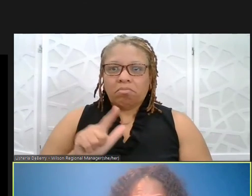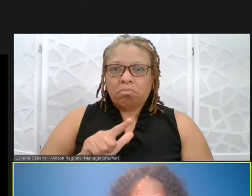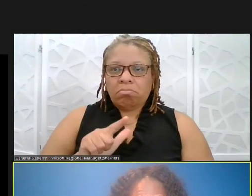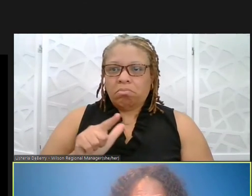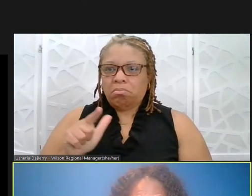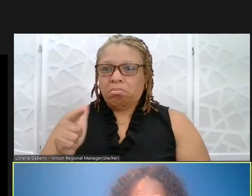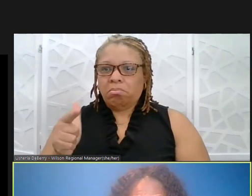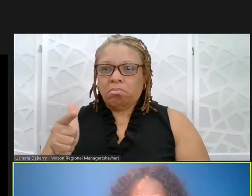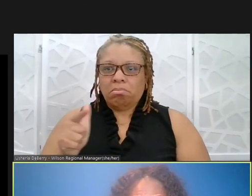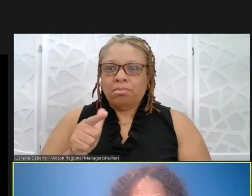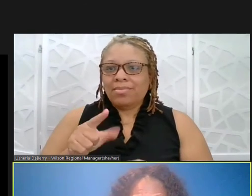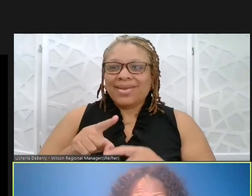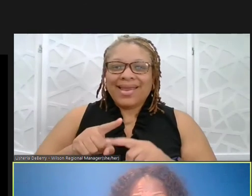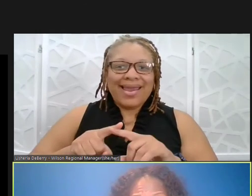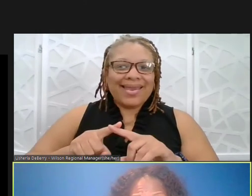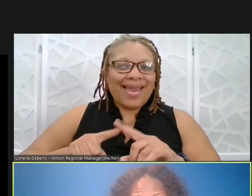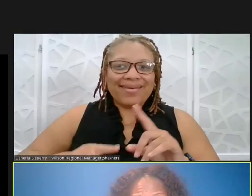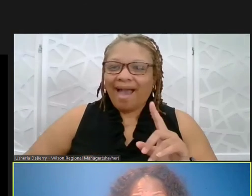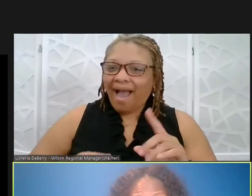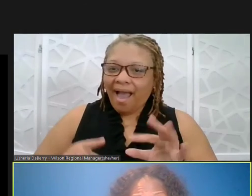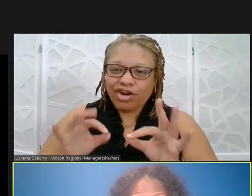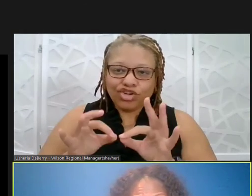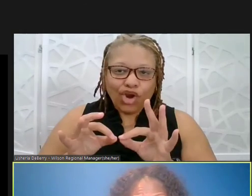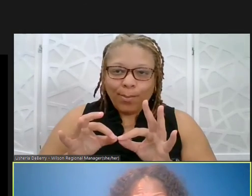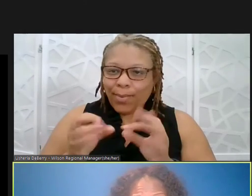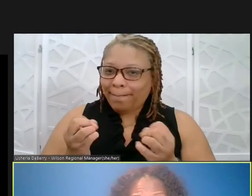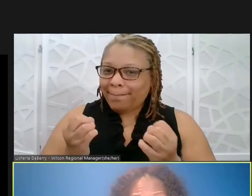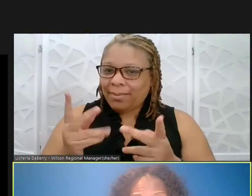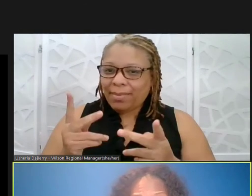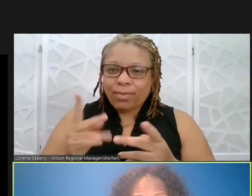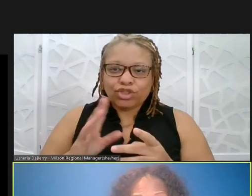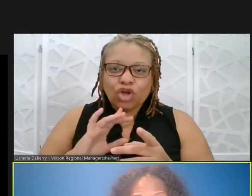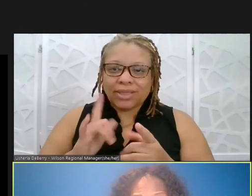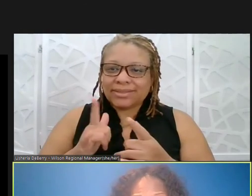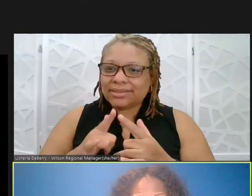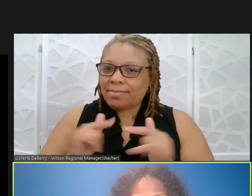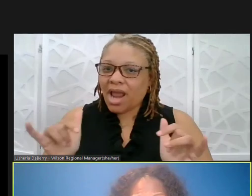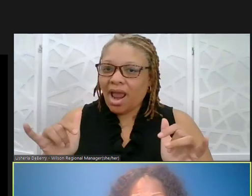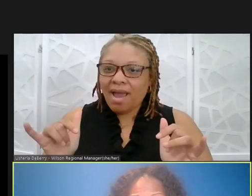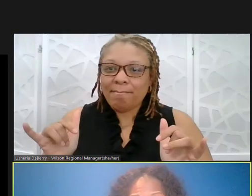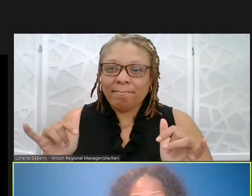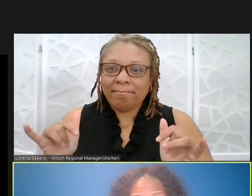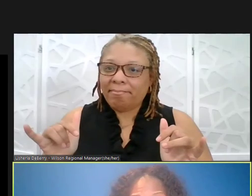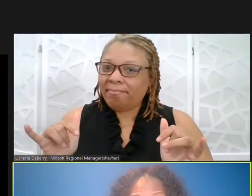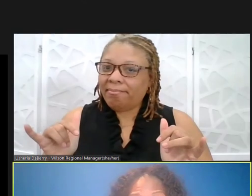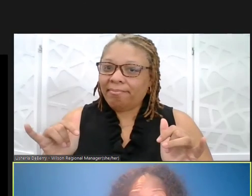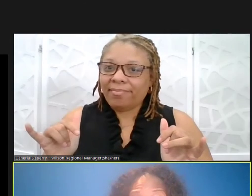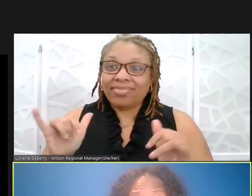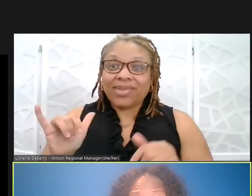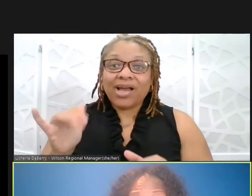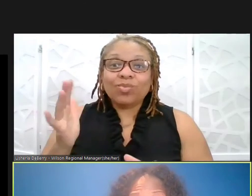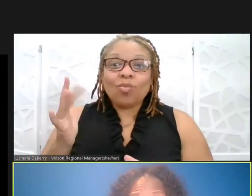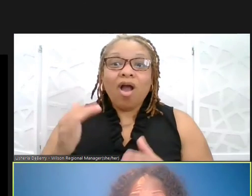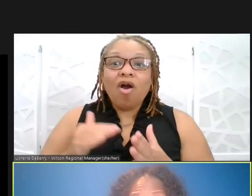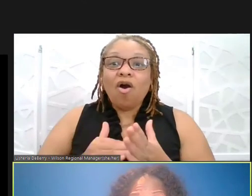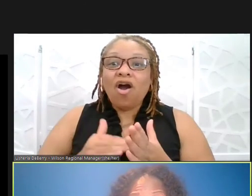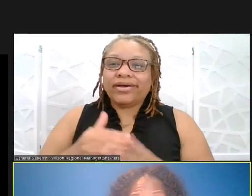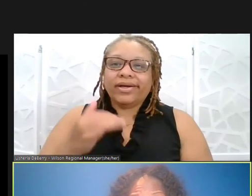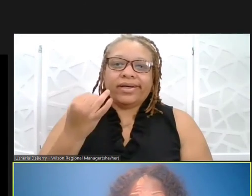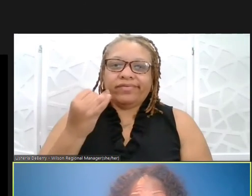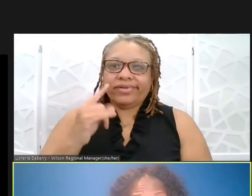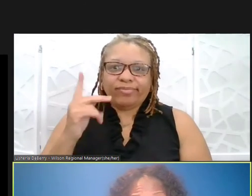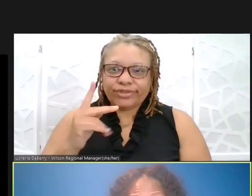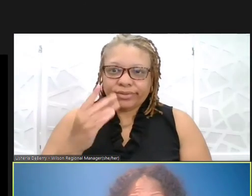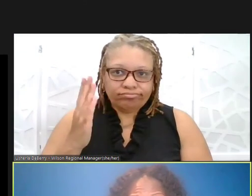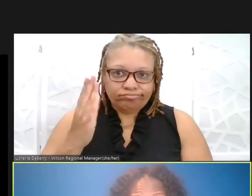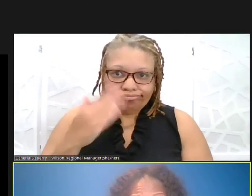questions. And it's going to be turn taking. You cannot be speaking on top of the other